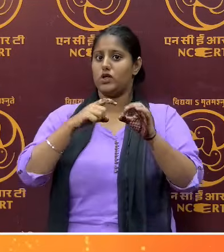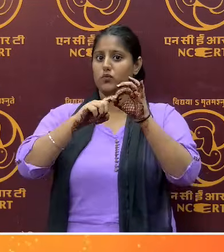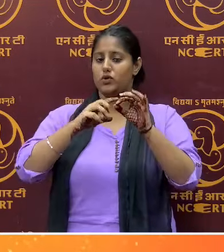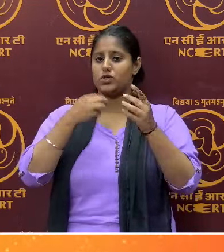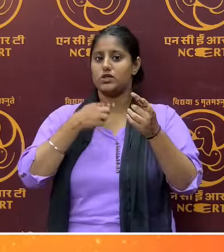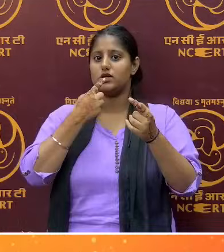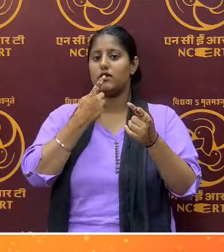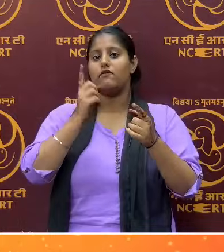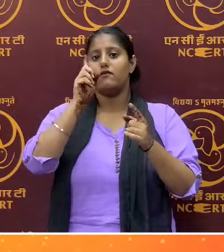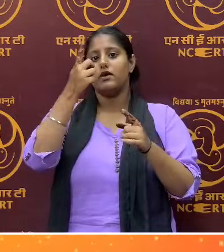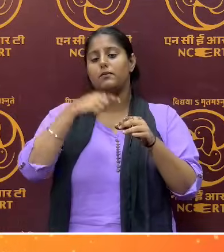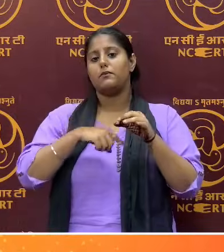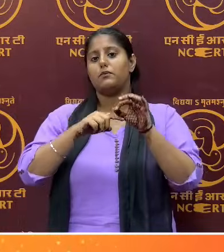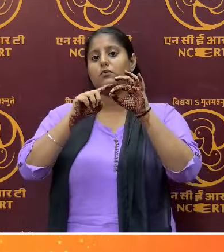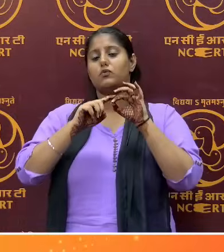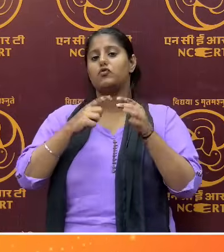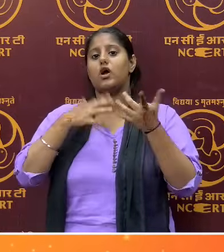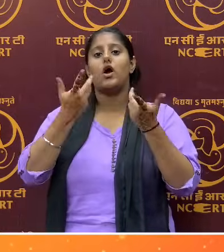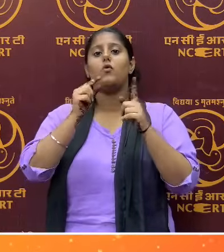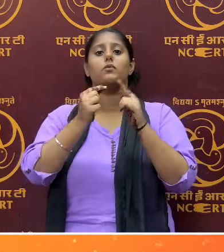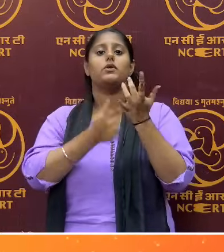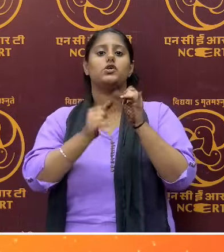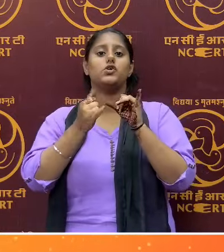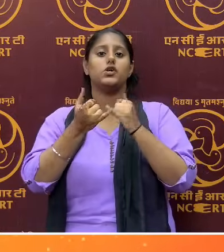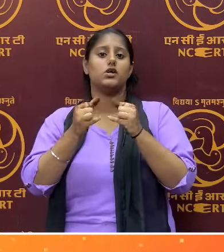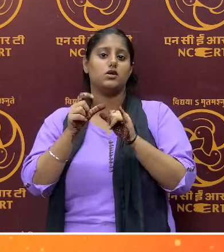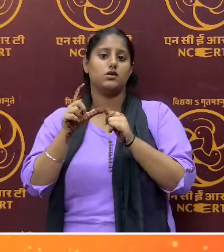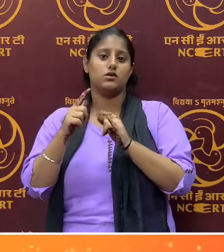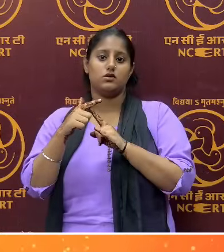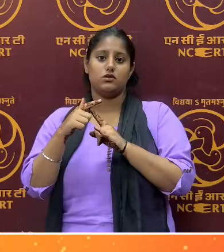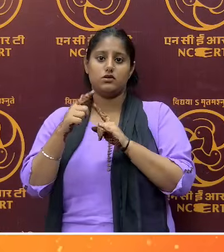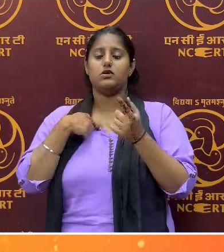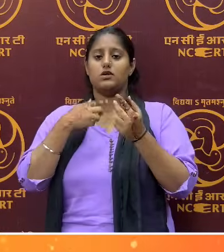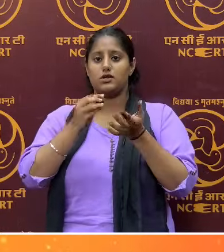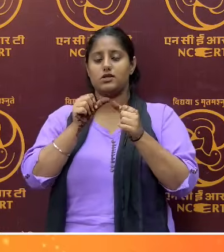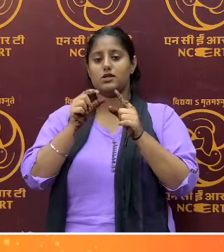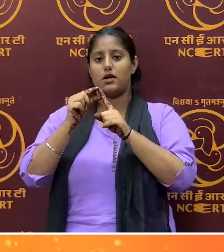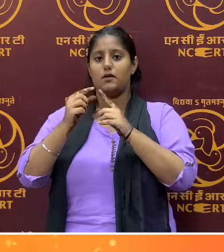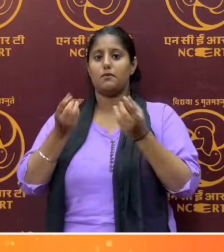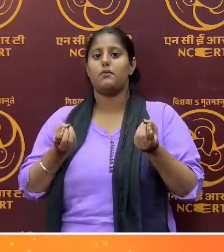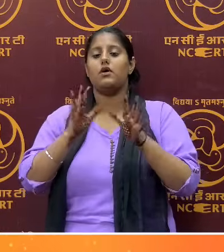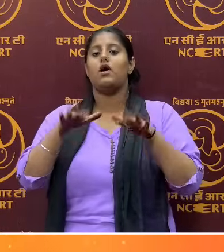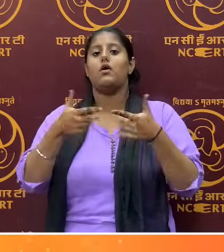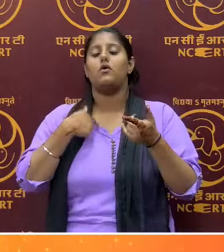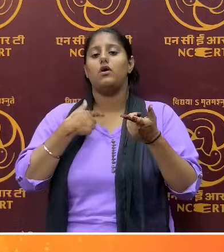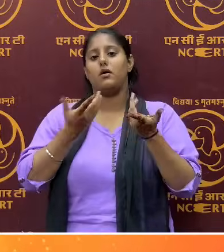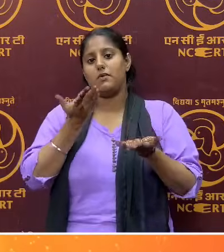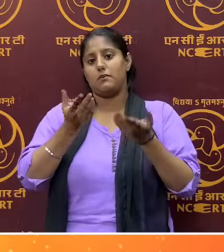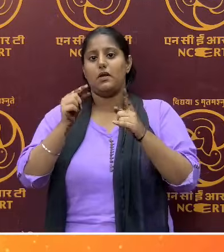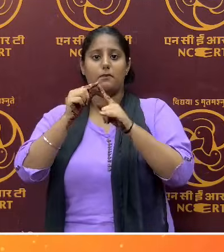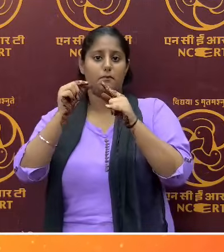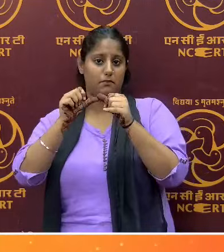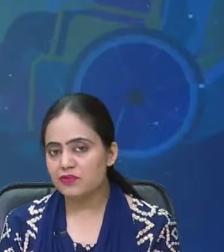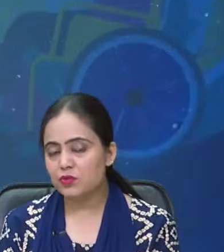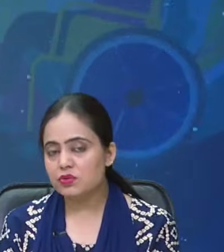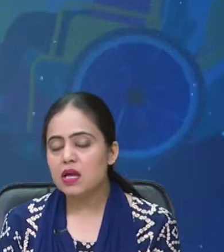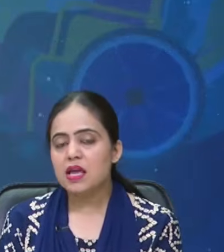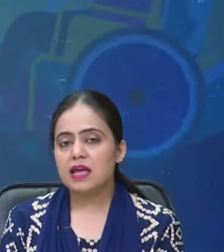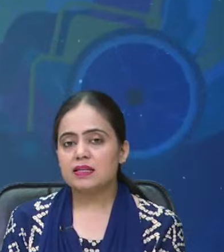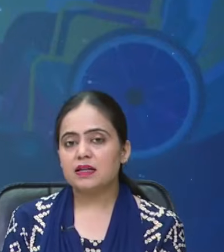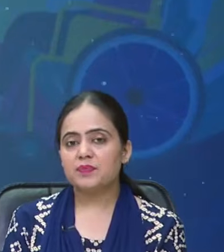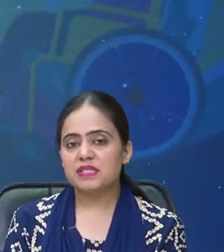take them. One is asking how to open PRASHAST app. I hope that by now you have learned. Well, you can download it from Google Play Store. It's also available for the